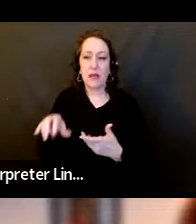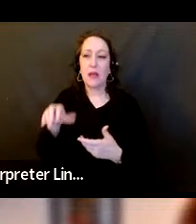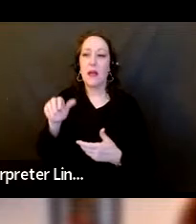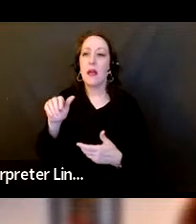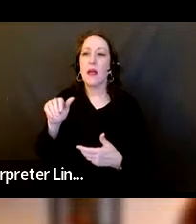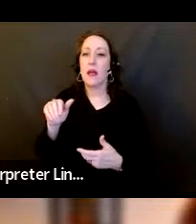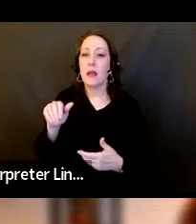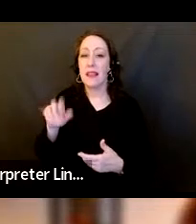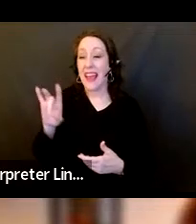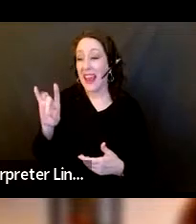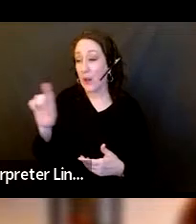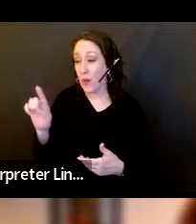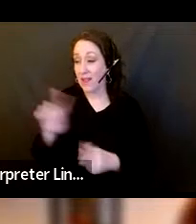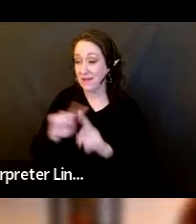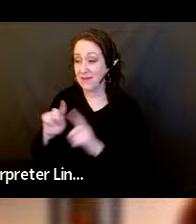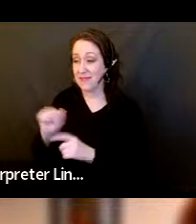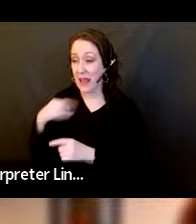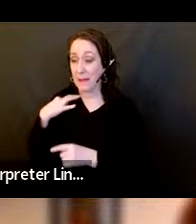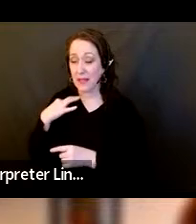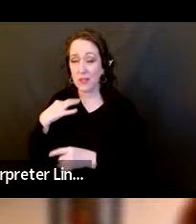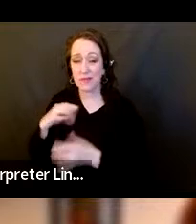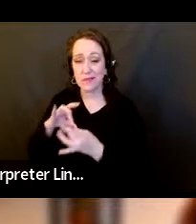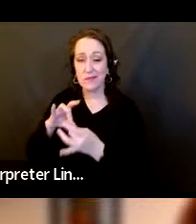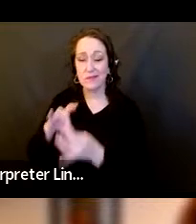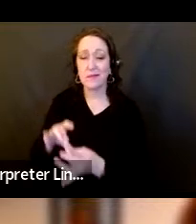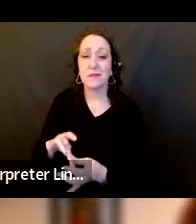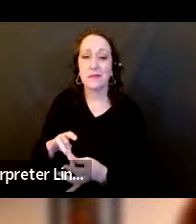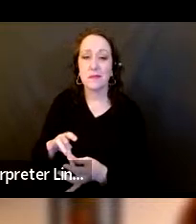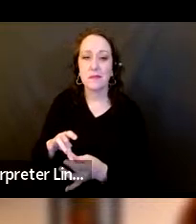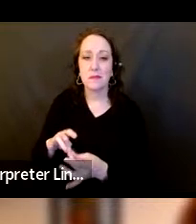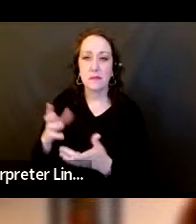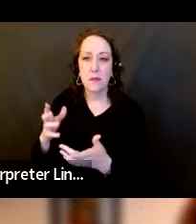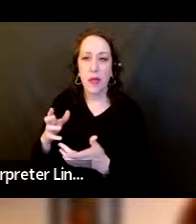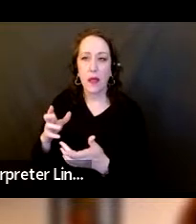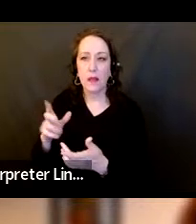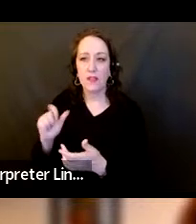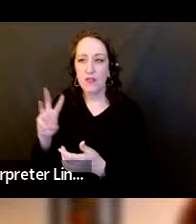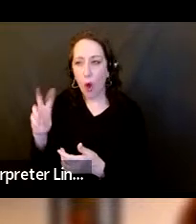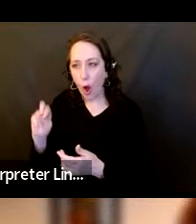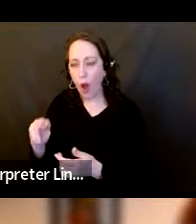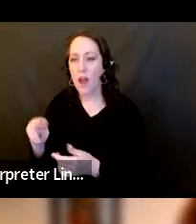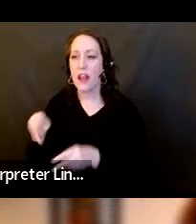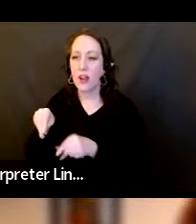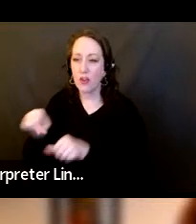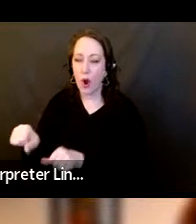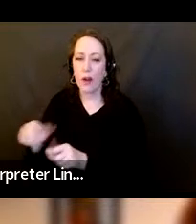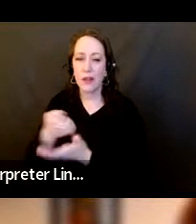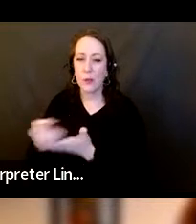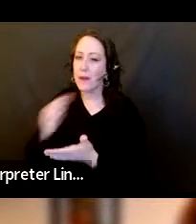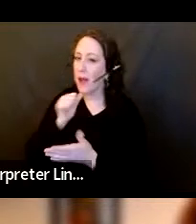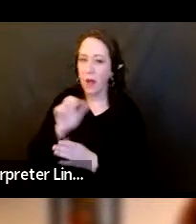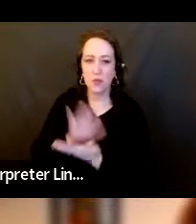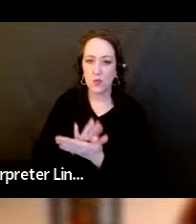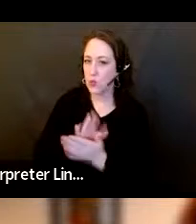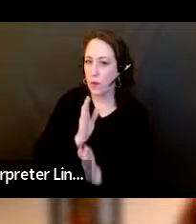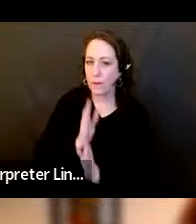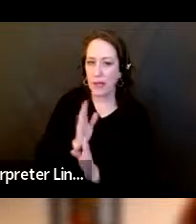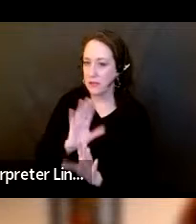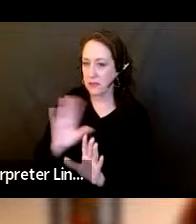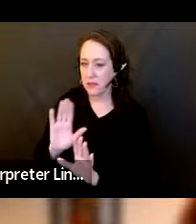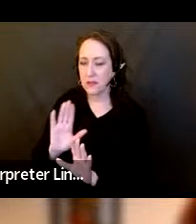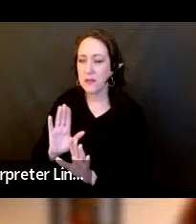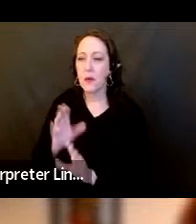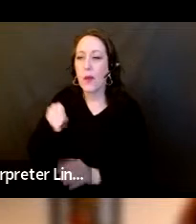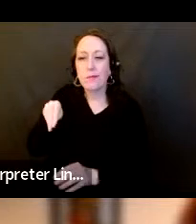81 applications were related to commercial, like lawn and garden equipment, not school buses. And so we're not